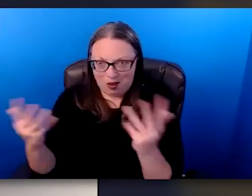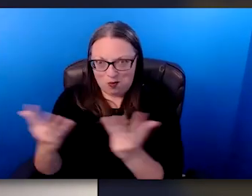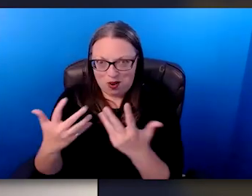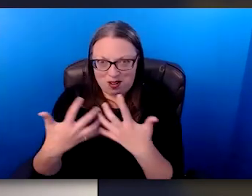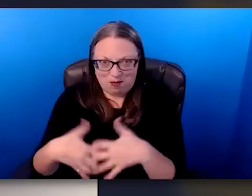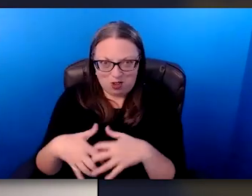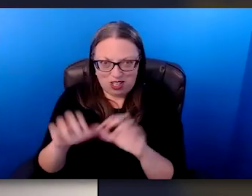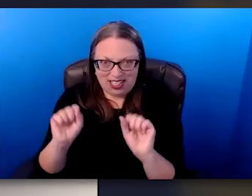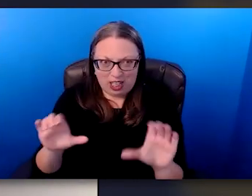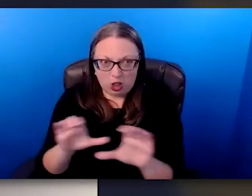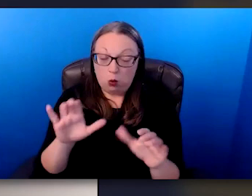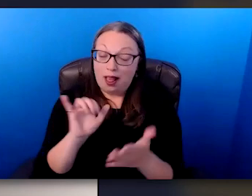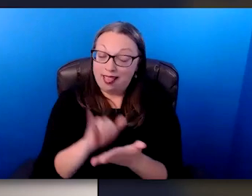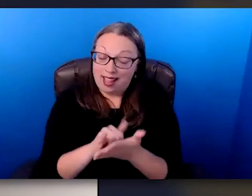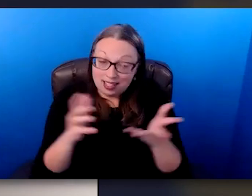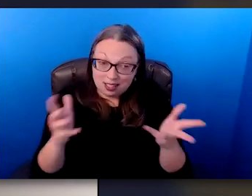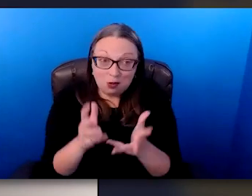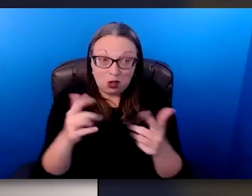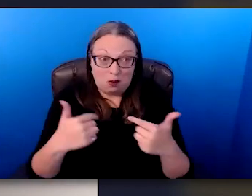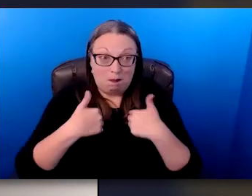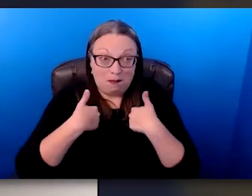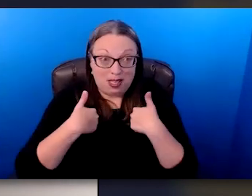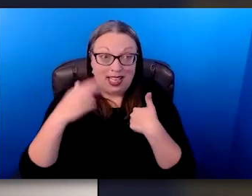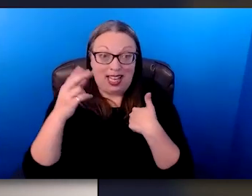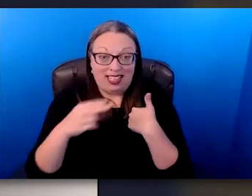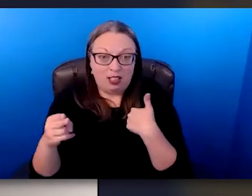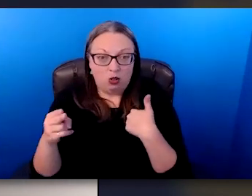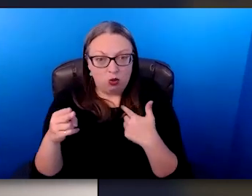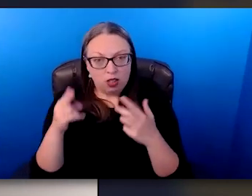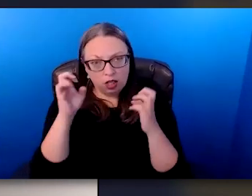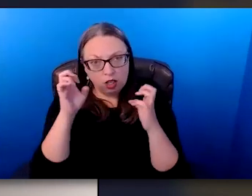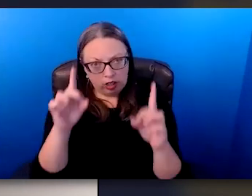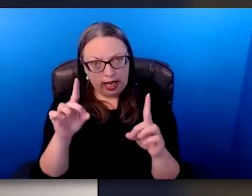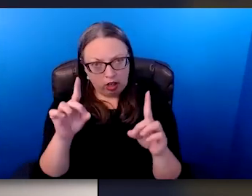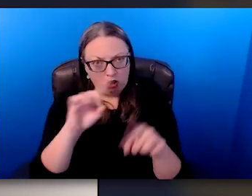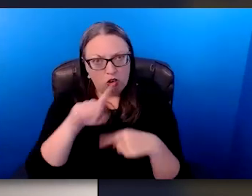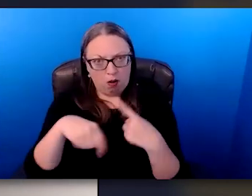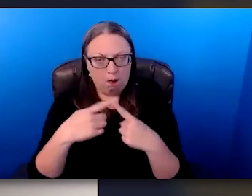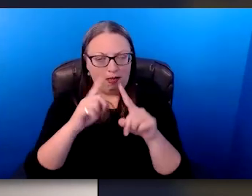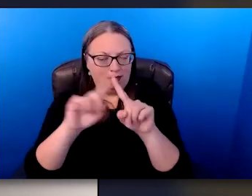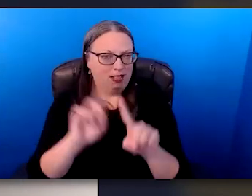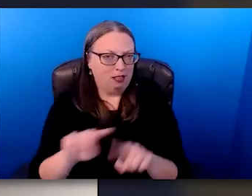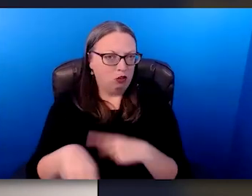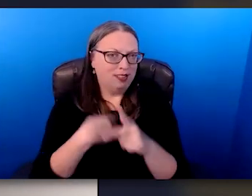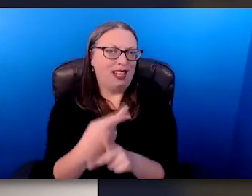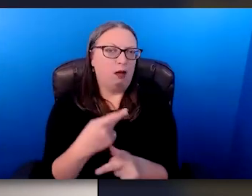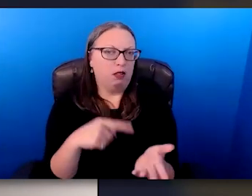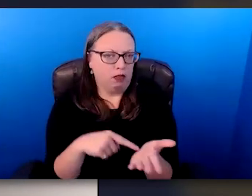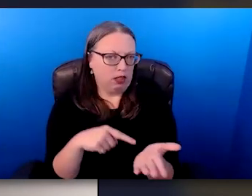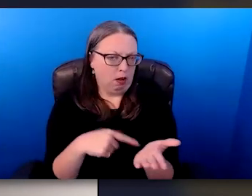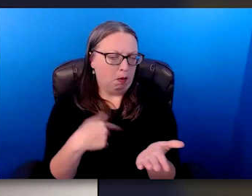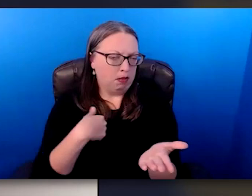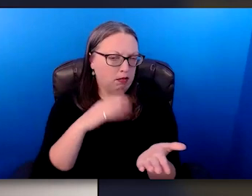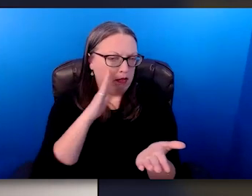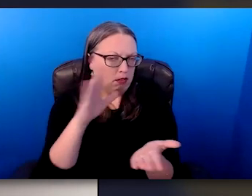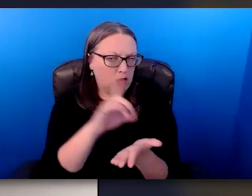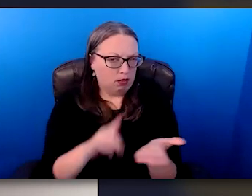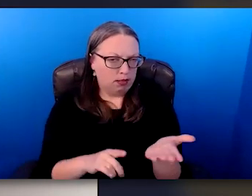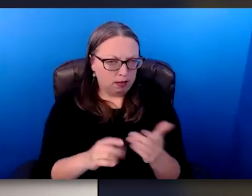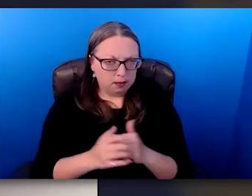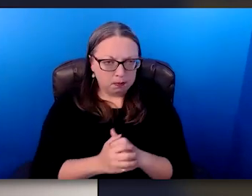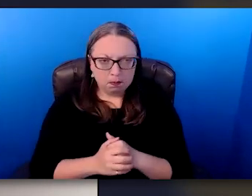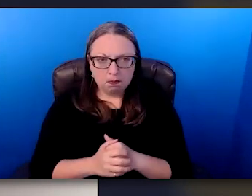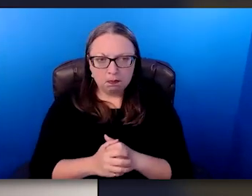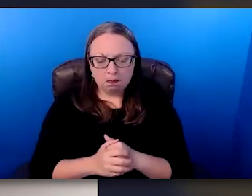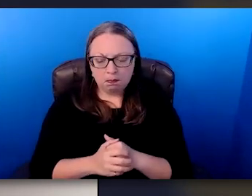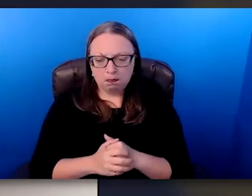that's pushing me as a history educator to think differently about the types of assignments I'll be designing. Just a kind of